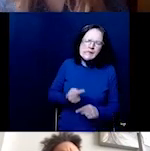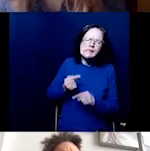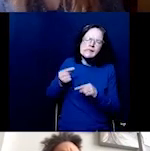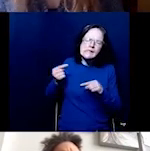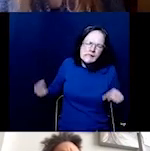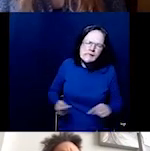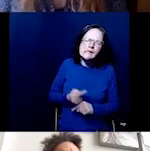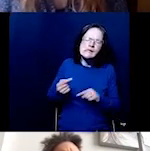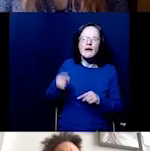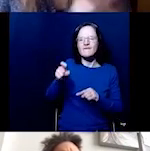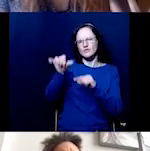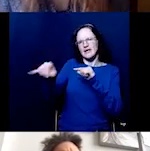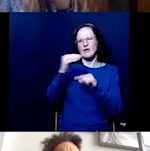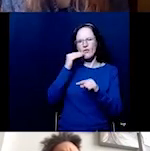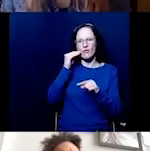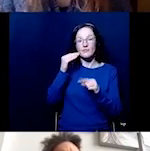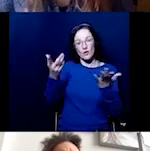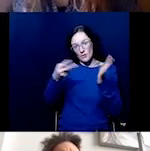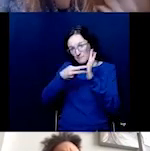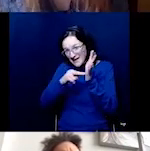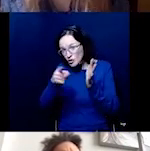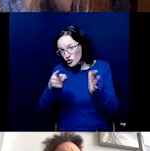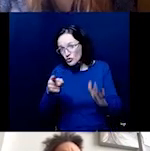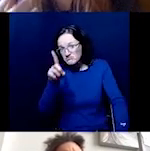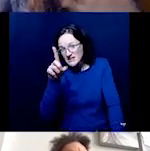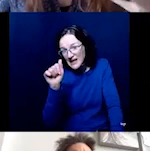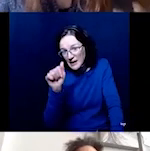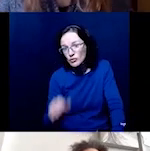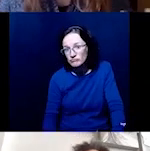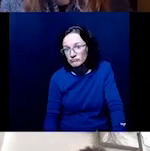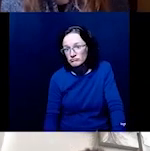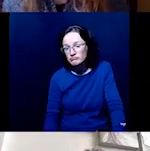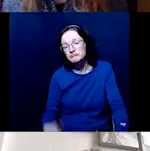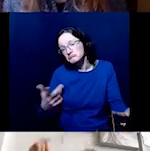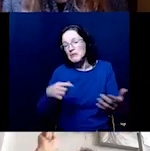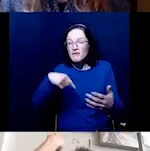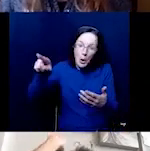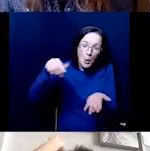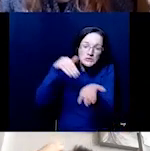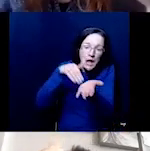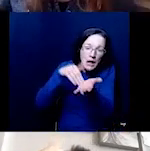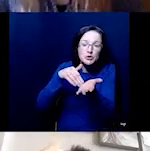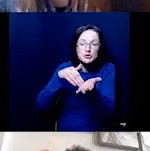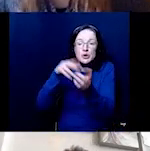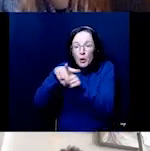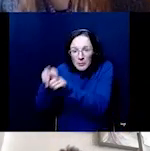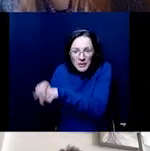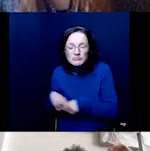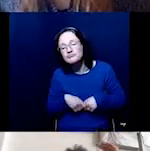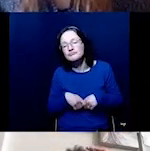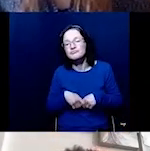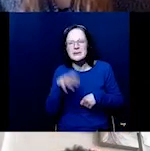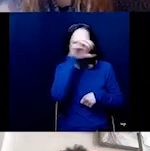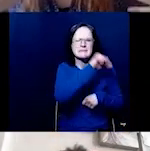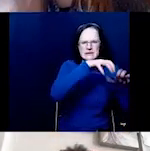you were already absent due to your disability and due to appointments or whatever regarding that, well, you have to be absent